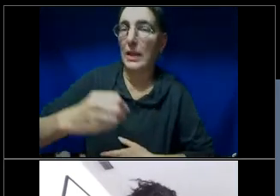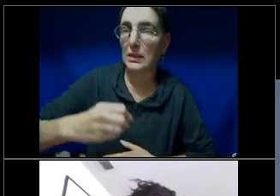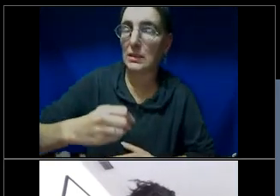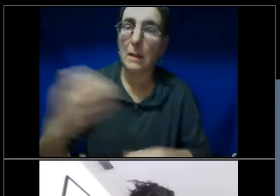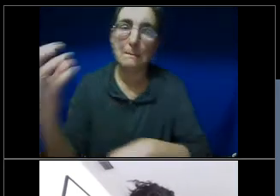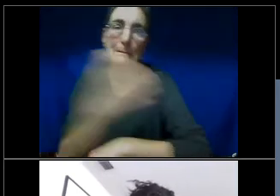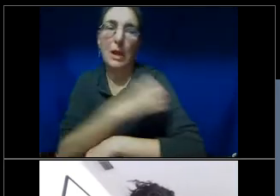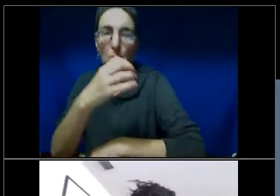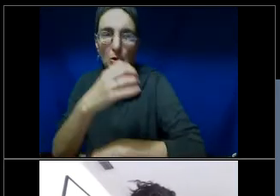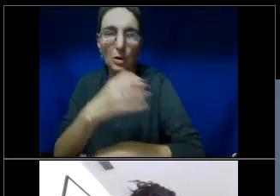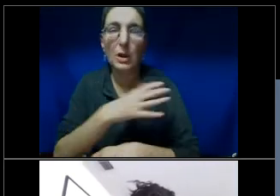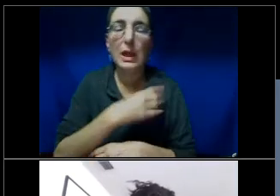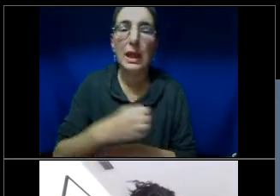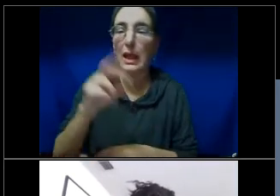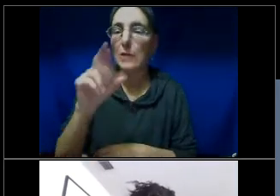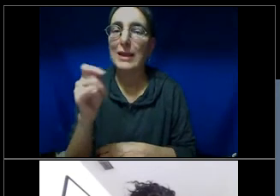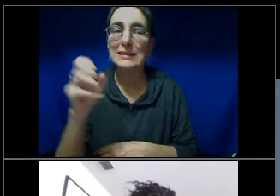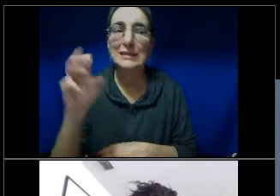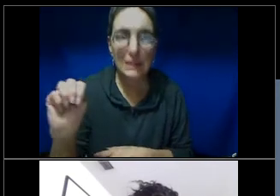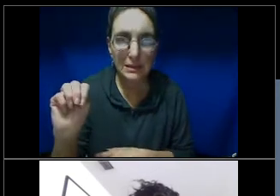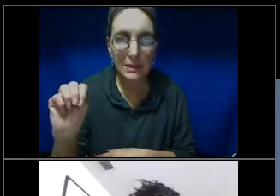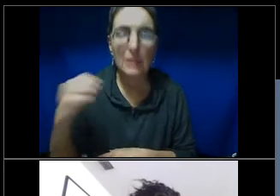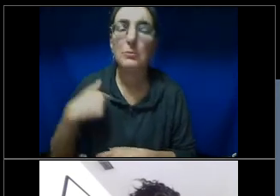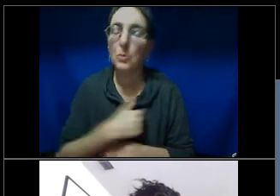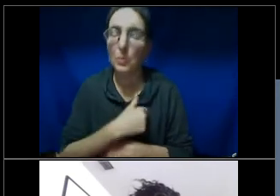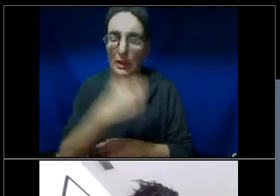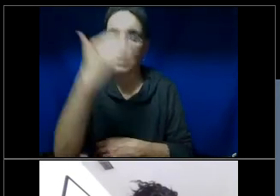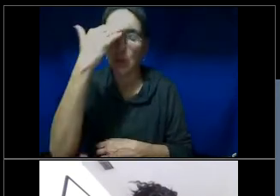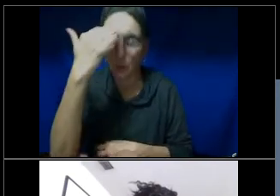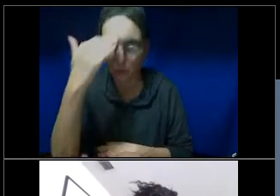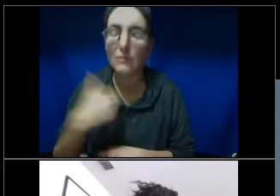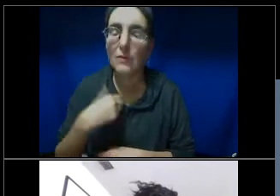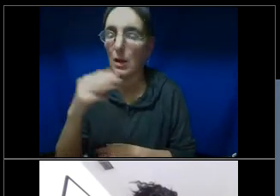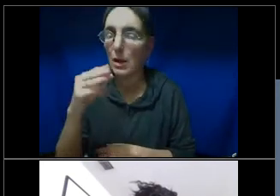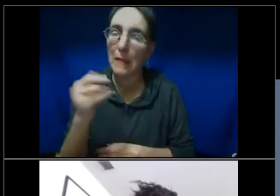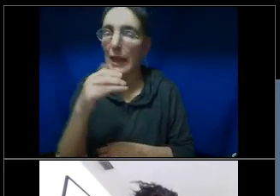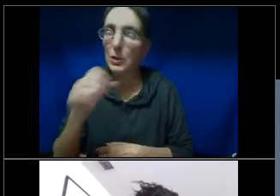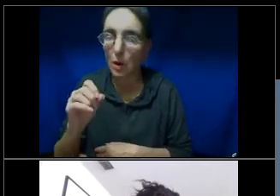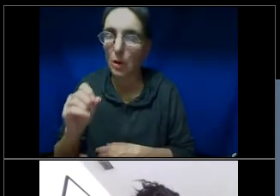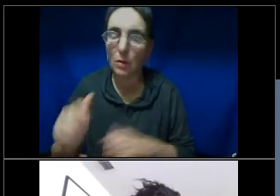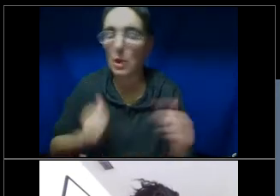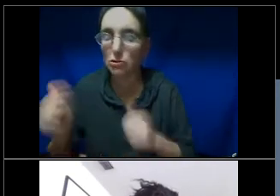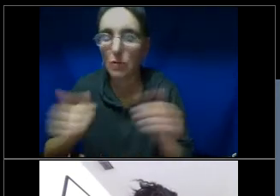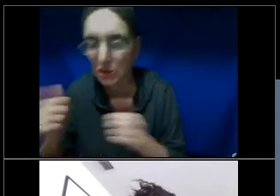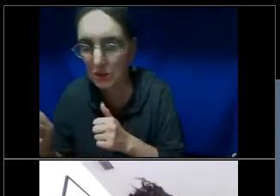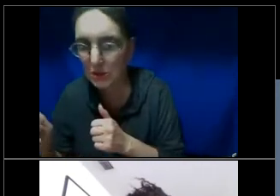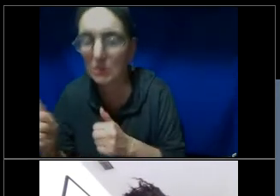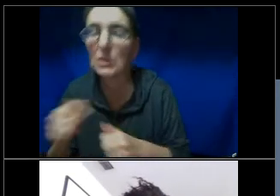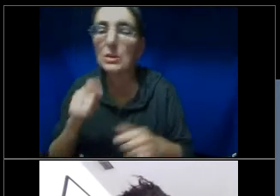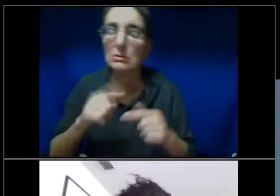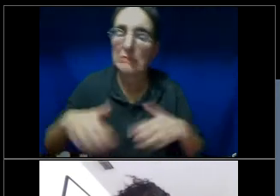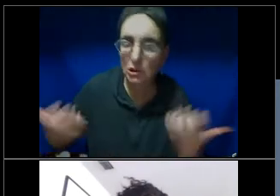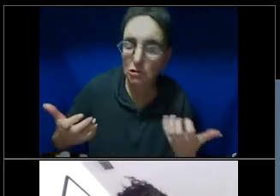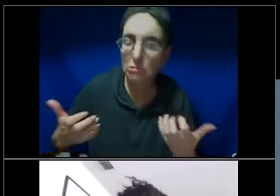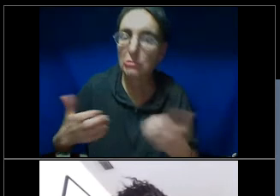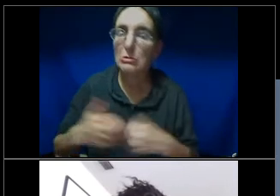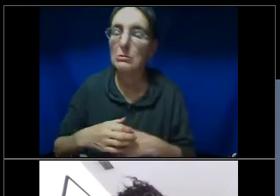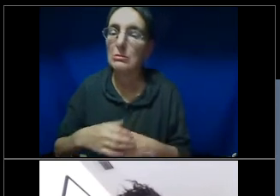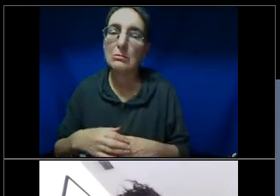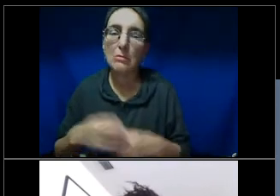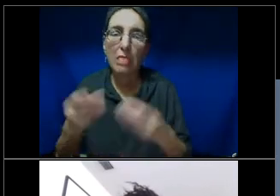it. And we know it shows up in many ways, from microaggressions to certain public policy decisions, land use and